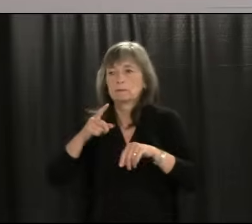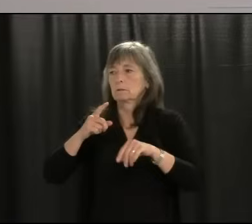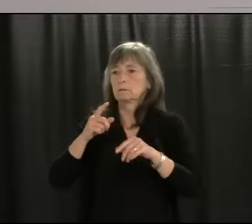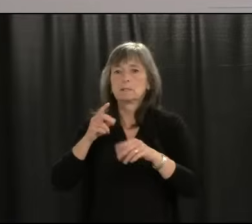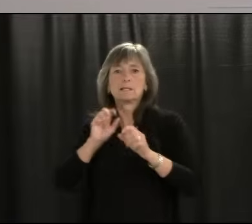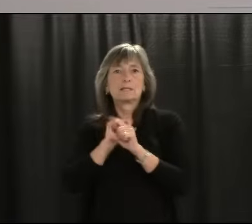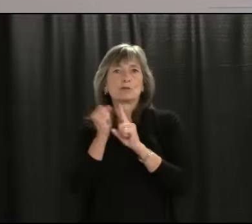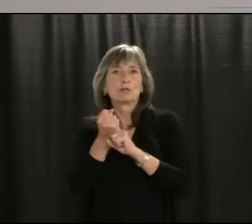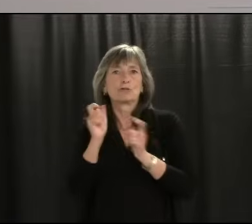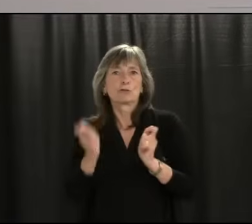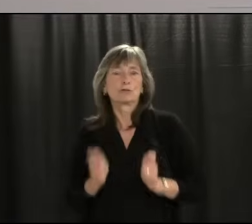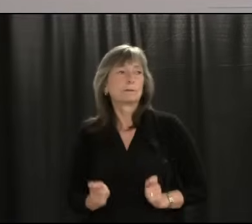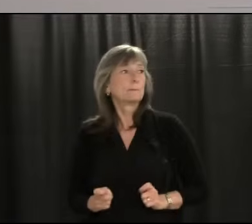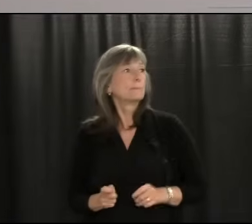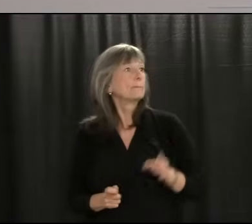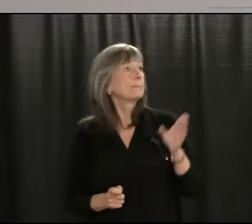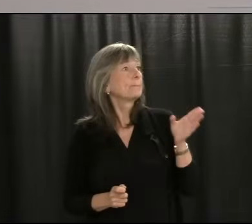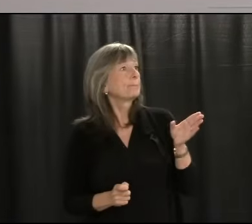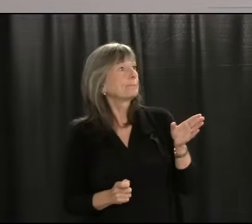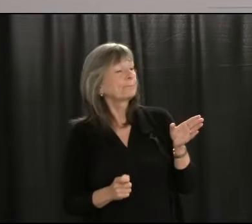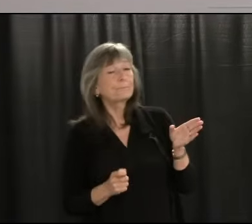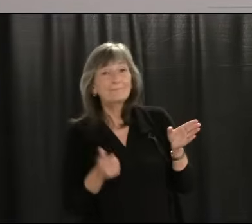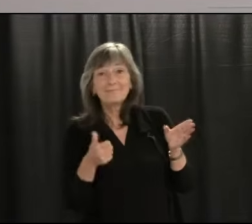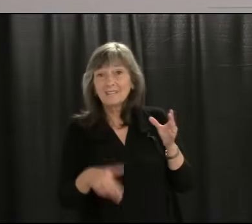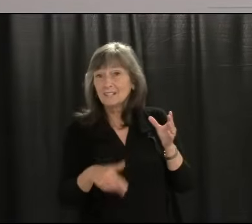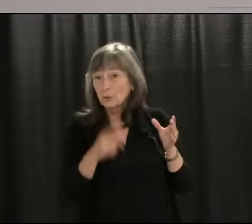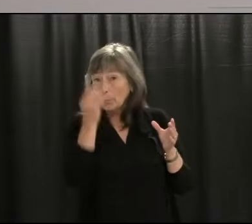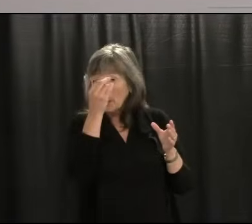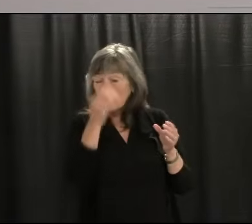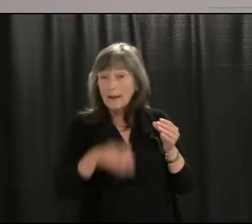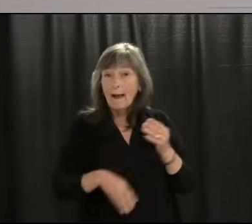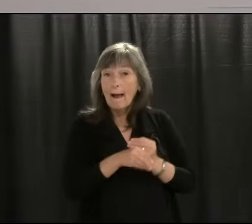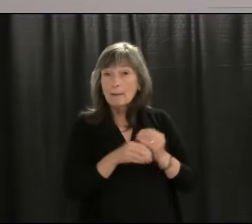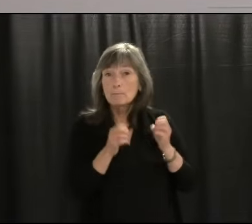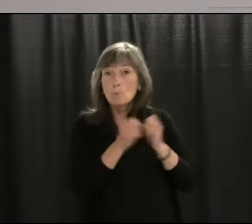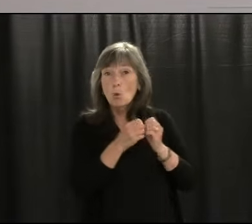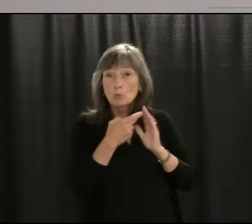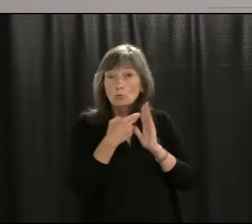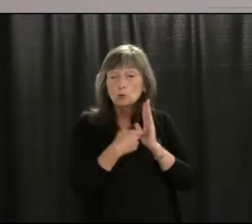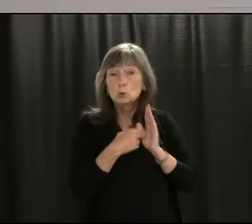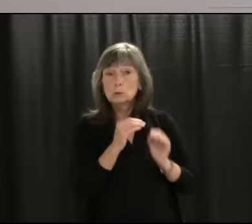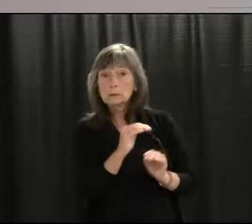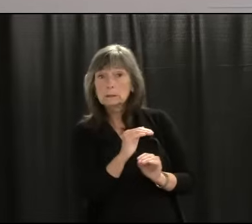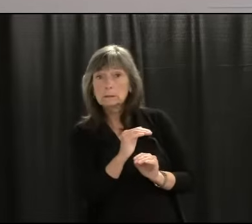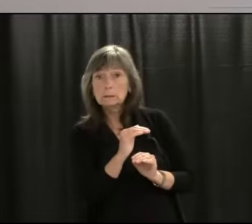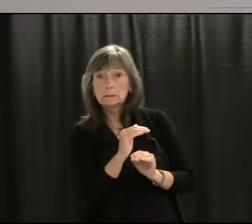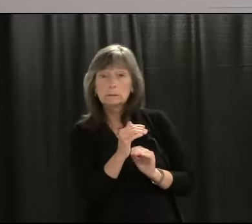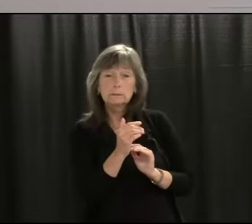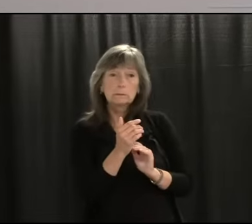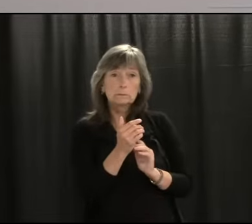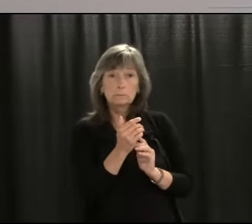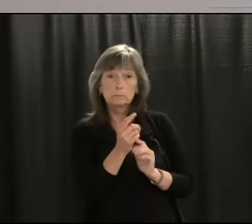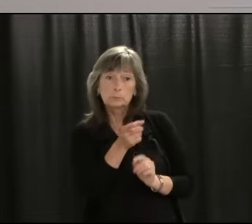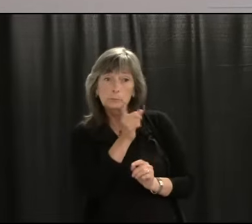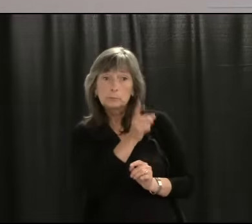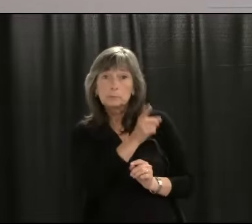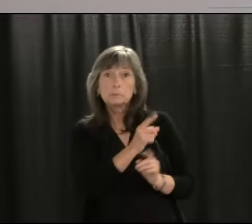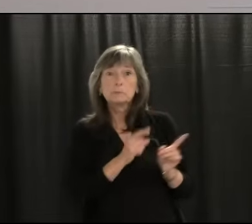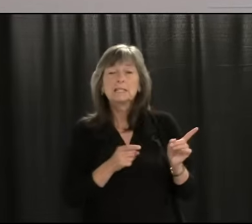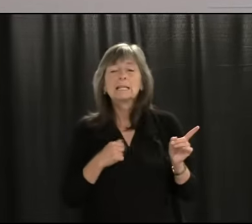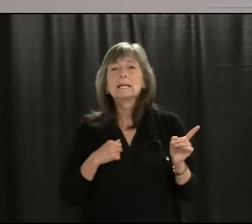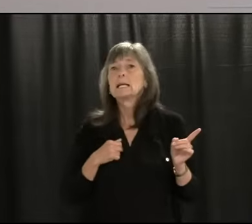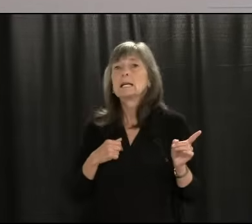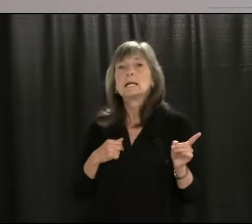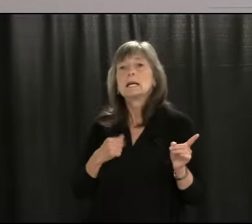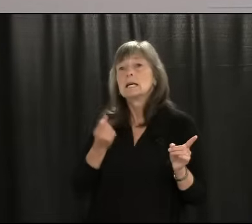about implementing any new restrictions for residents in the province with this latest? I think people talk about restrictions in terms of going into the woods. This fire